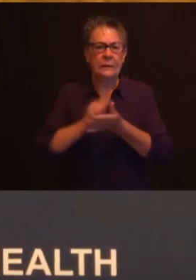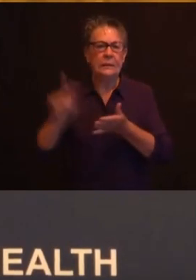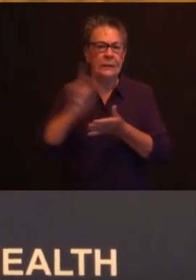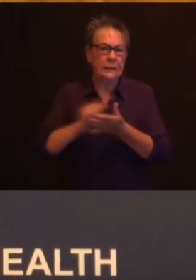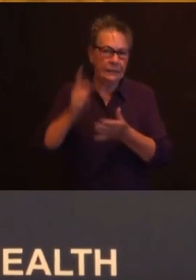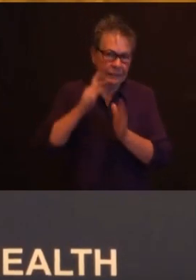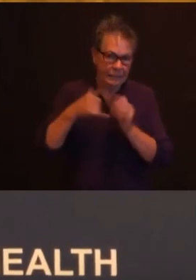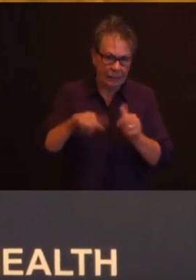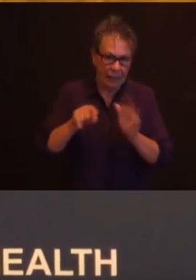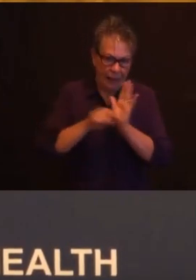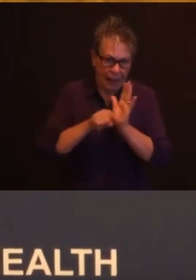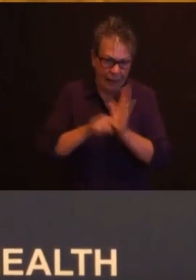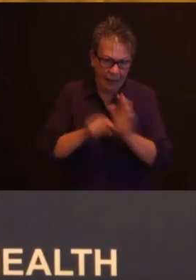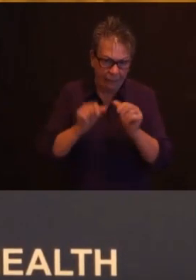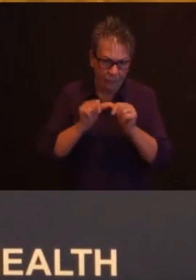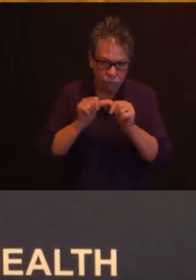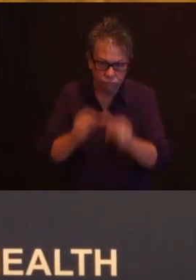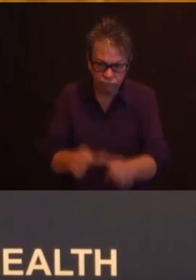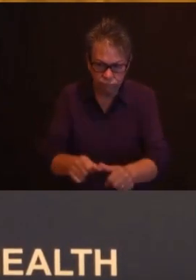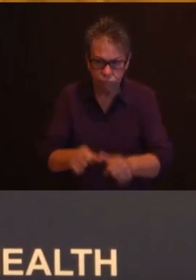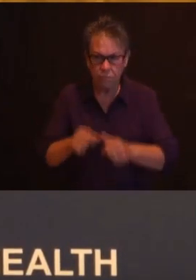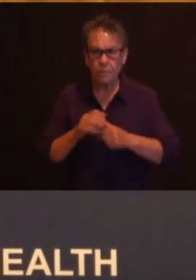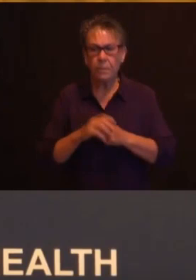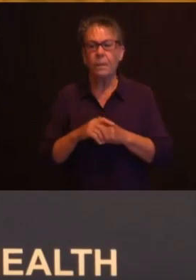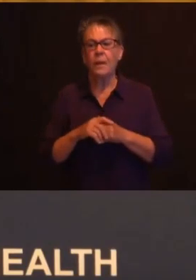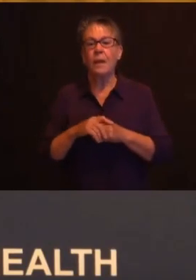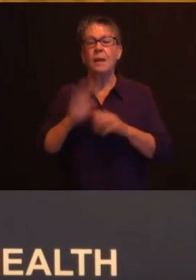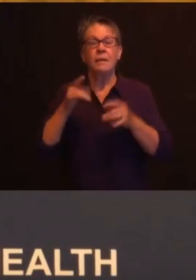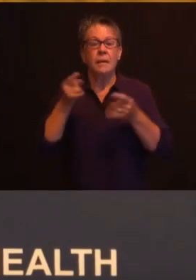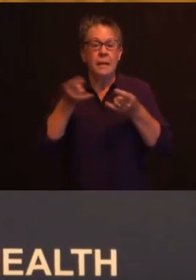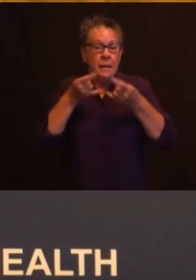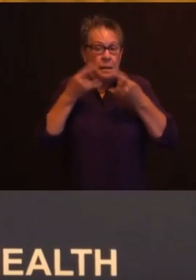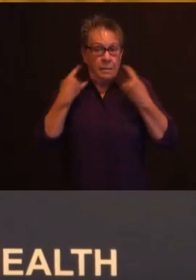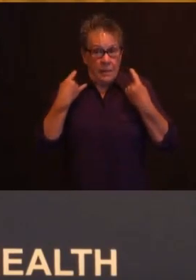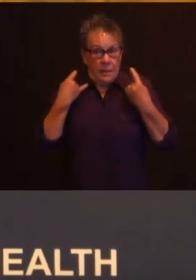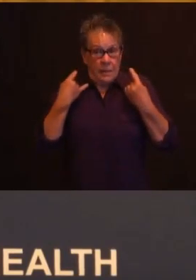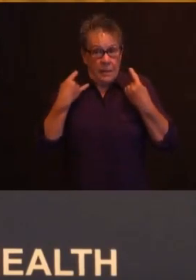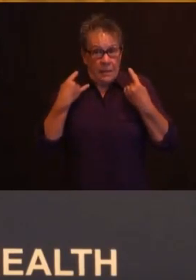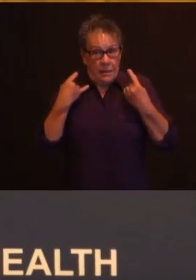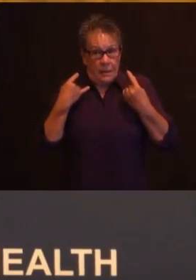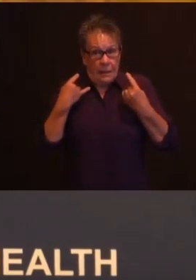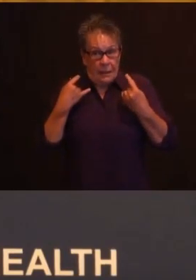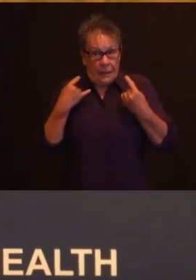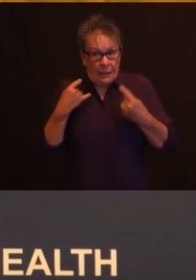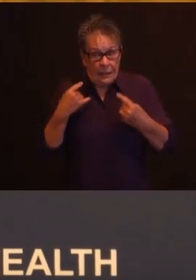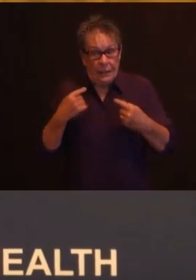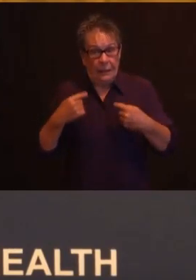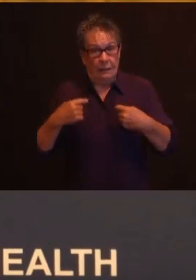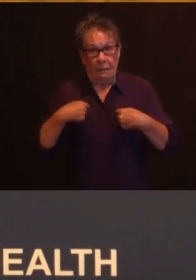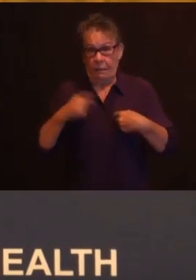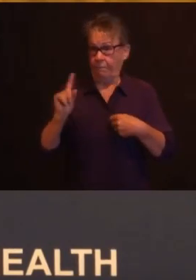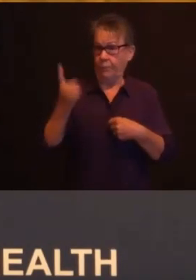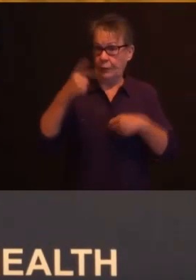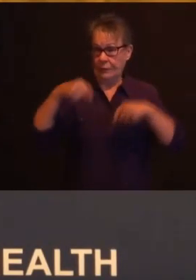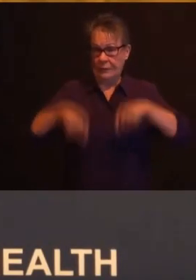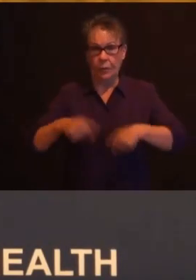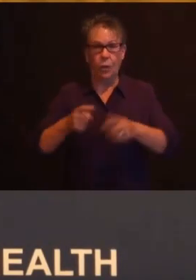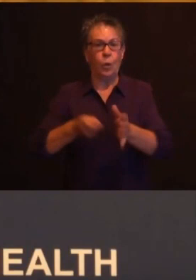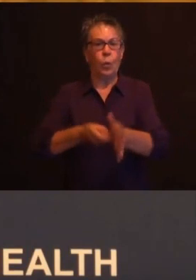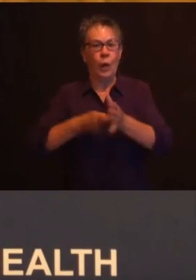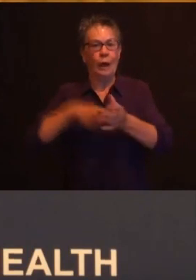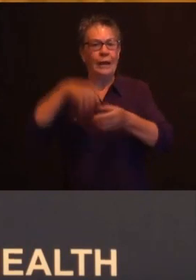we did. And we're constantly assessing and reassessing the variety of